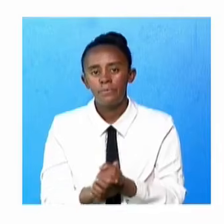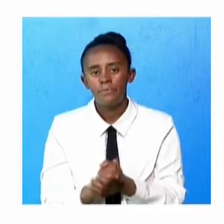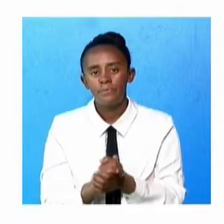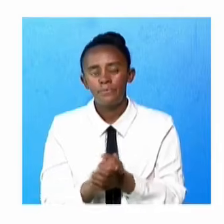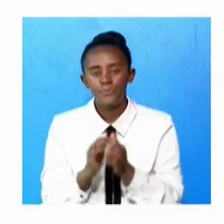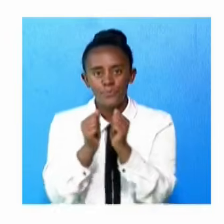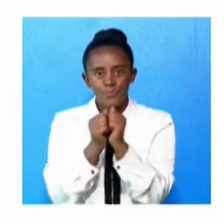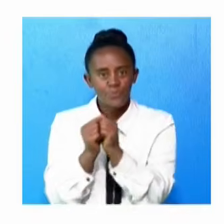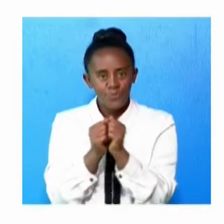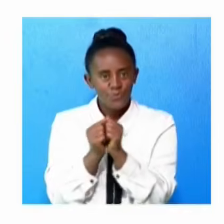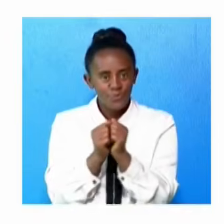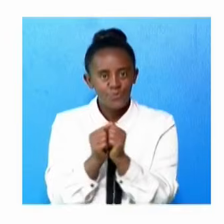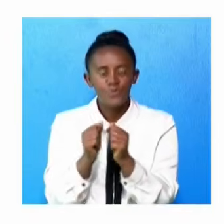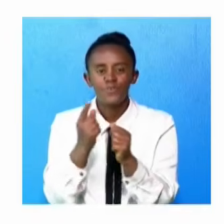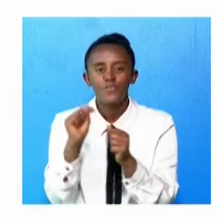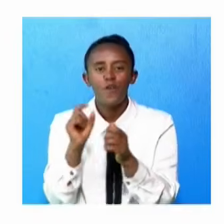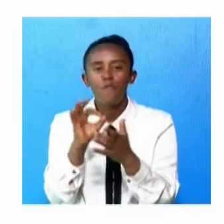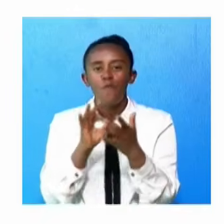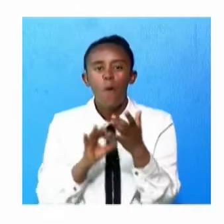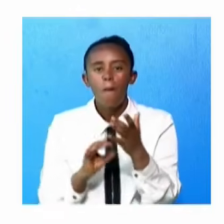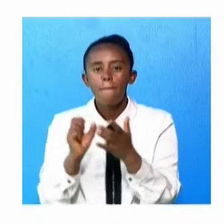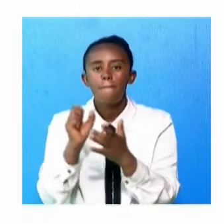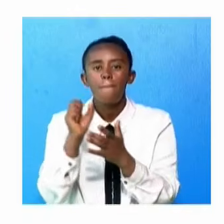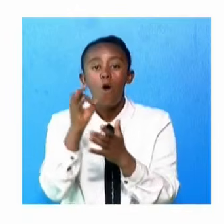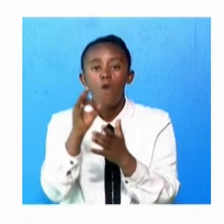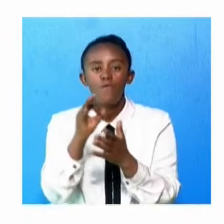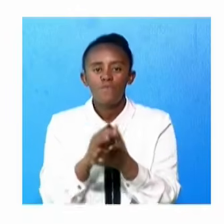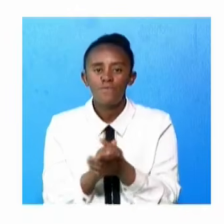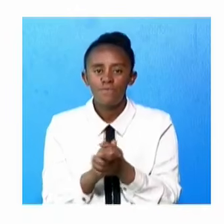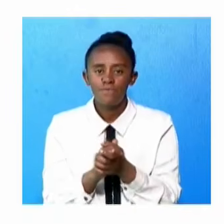with the form of